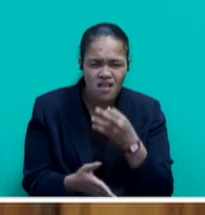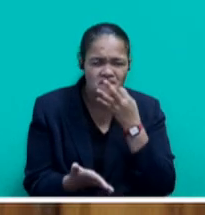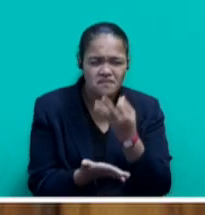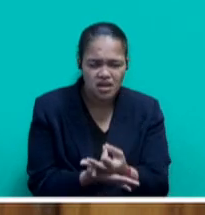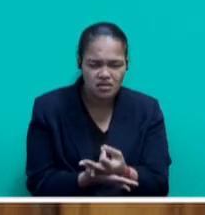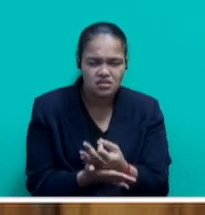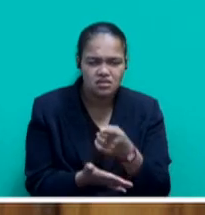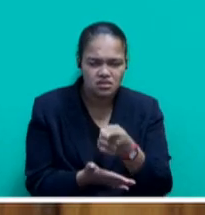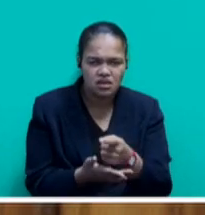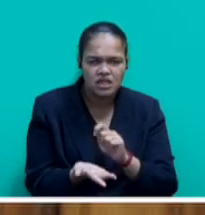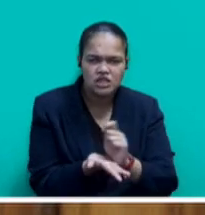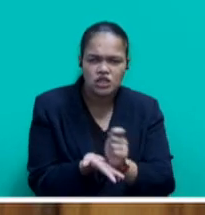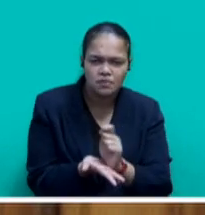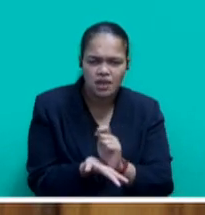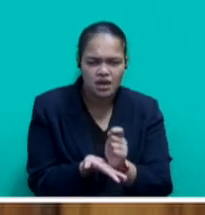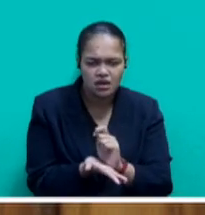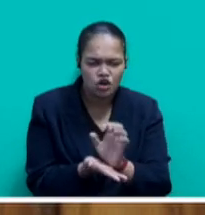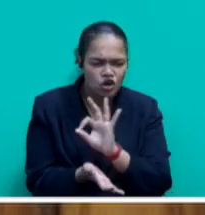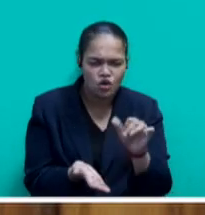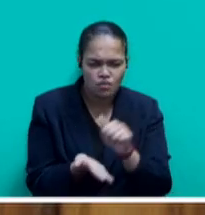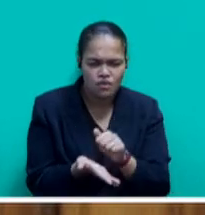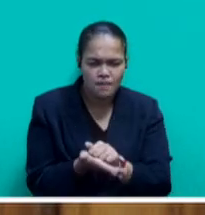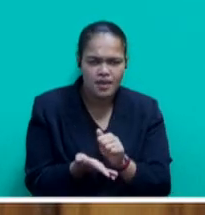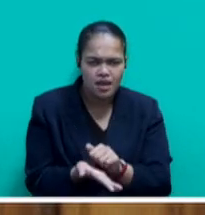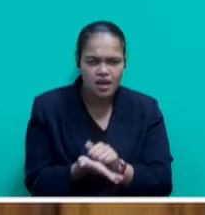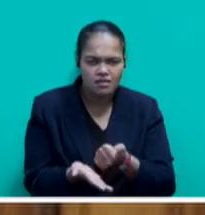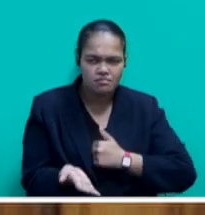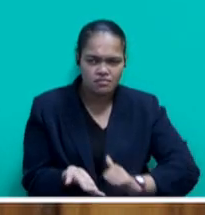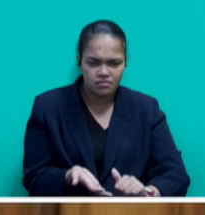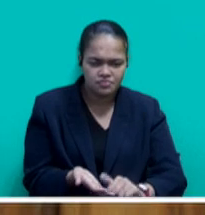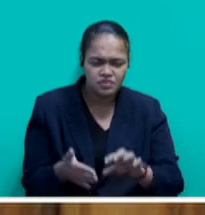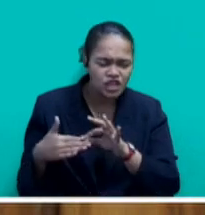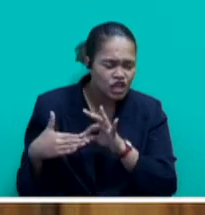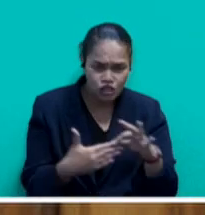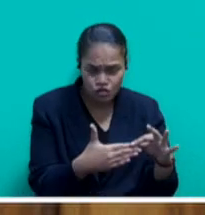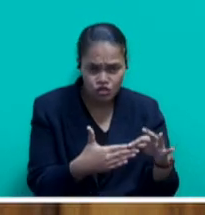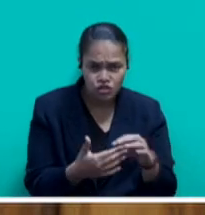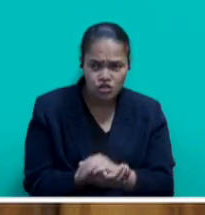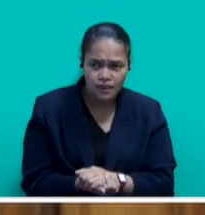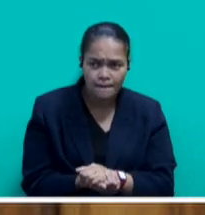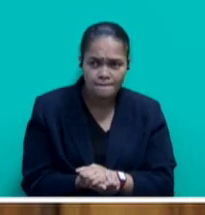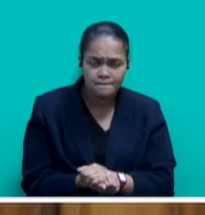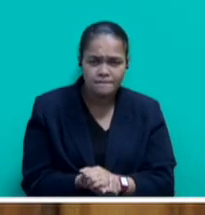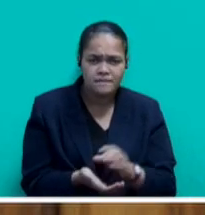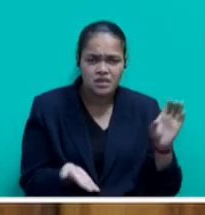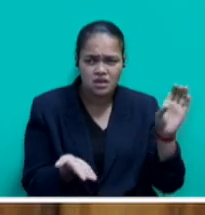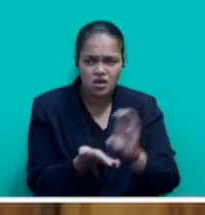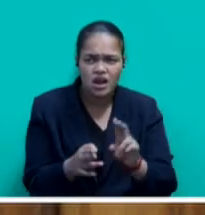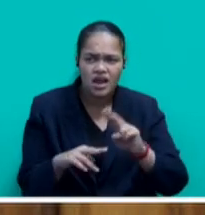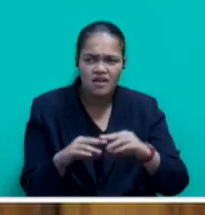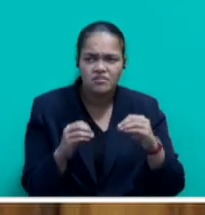in a transparent and accountable manner, including the fact that under the previous leadership, without the PSB grant, FBC